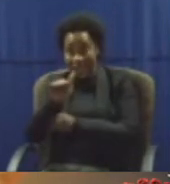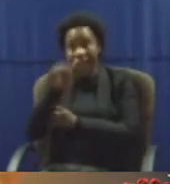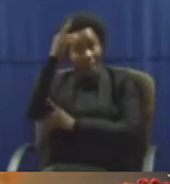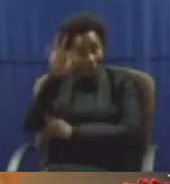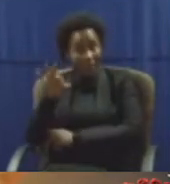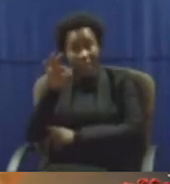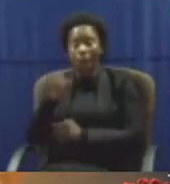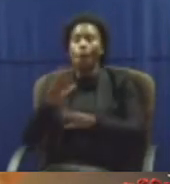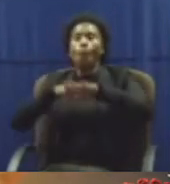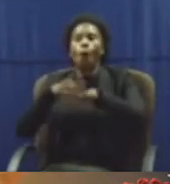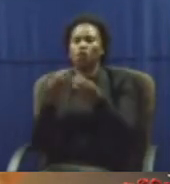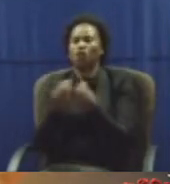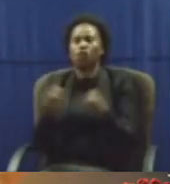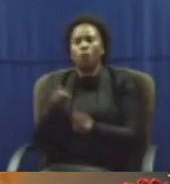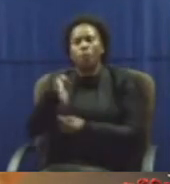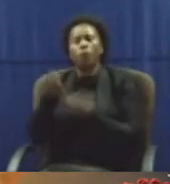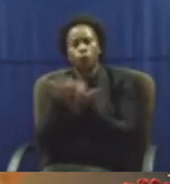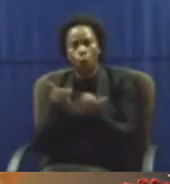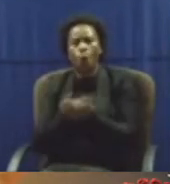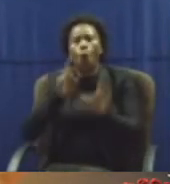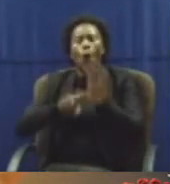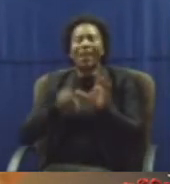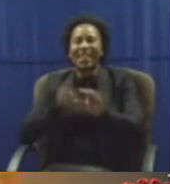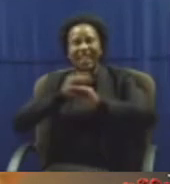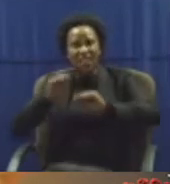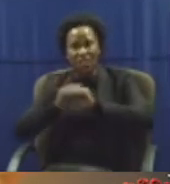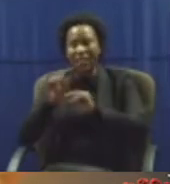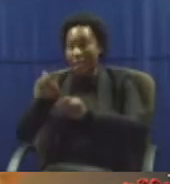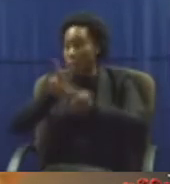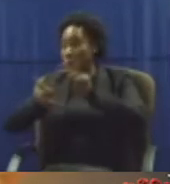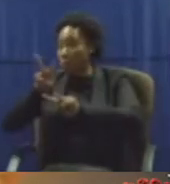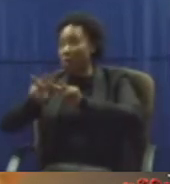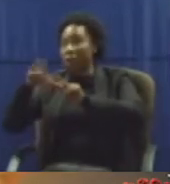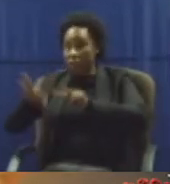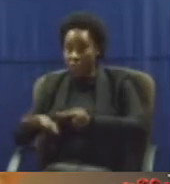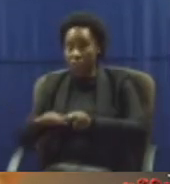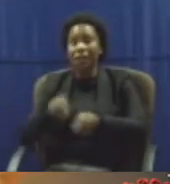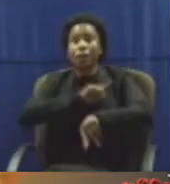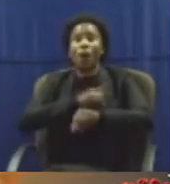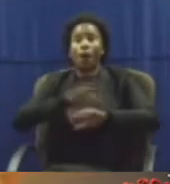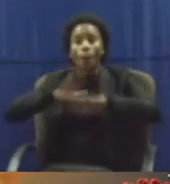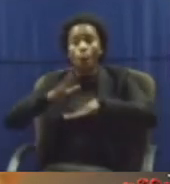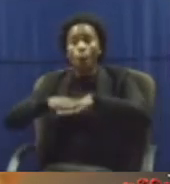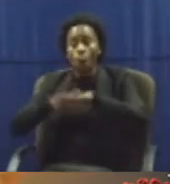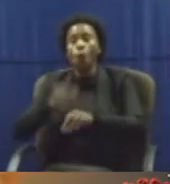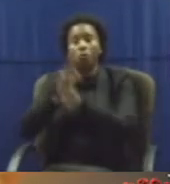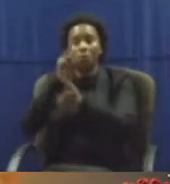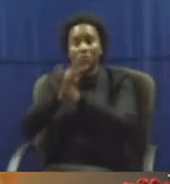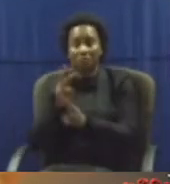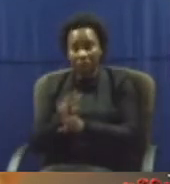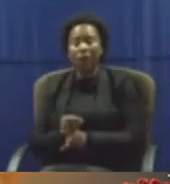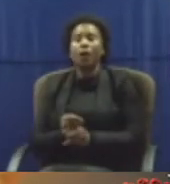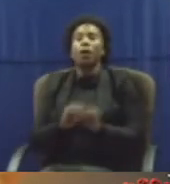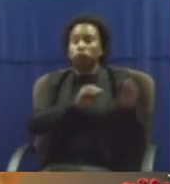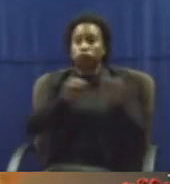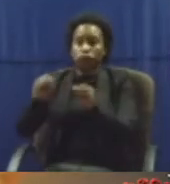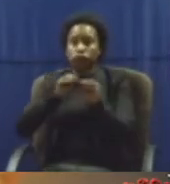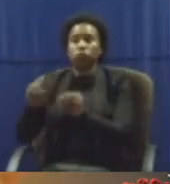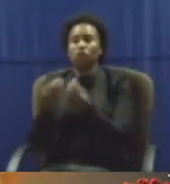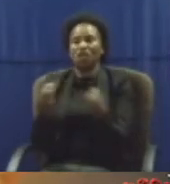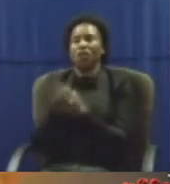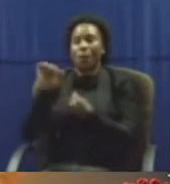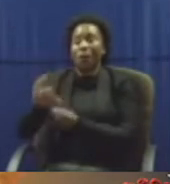infrastructure is built and maintained, quality teaching is monitored, and that's why more and more parents take their children in DA-governed municipalities. It